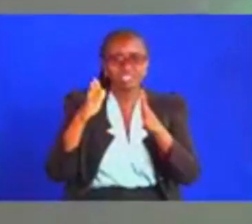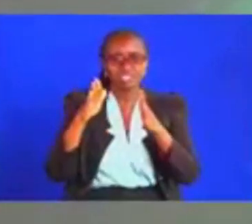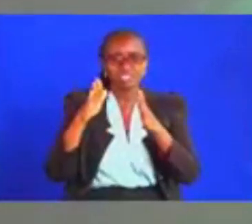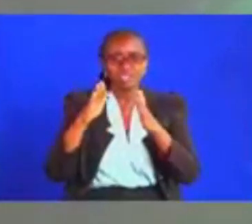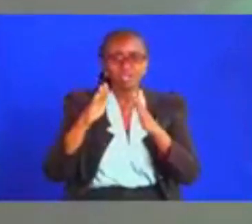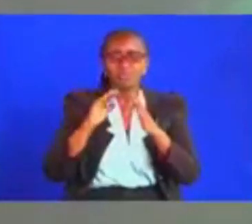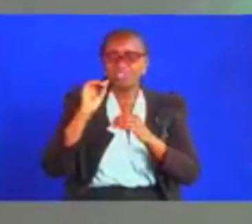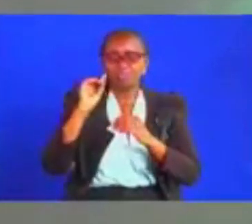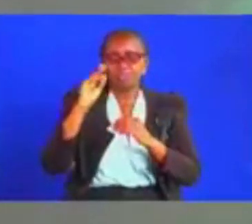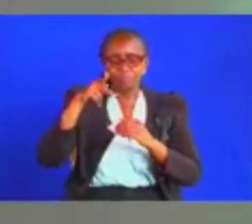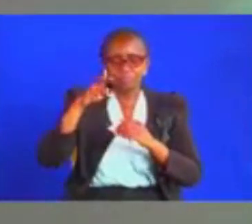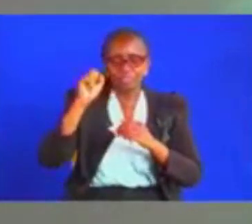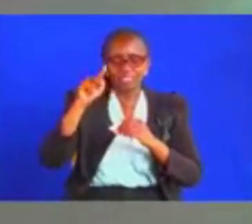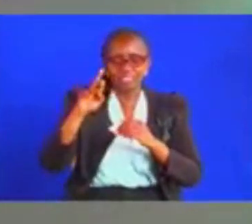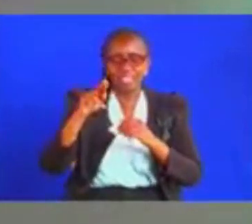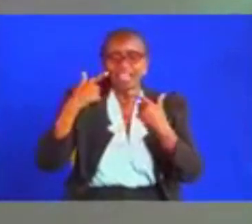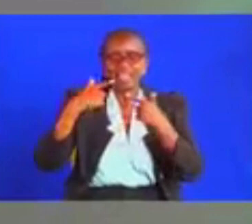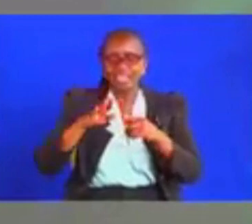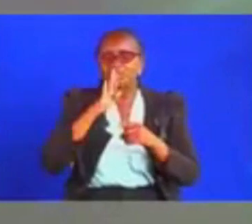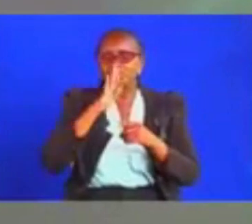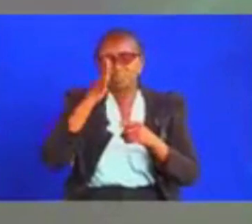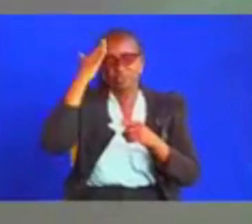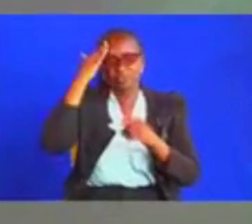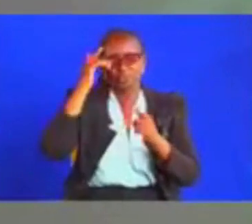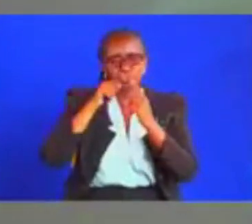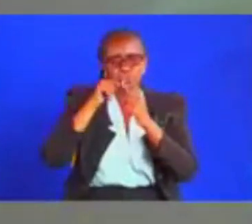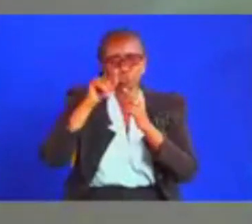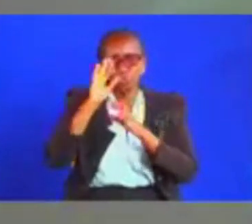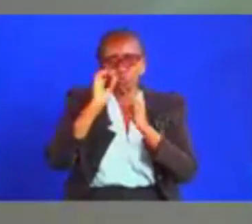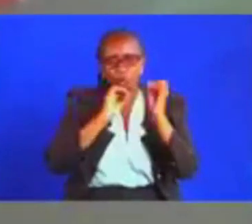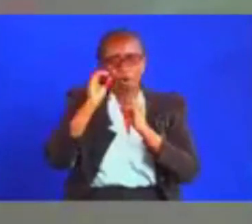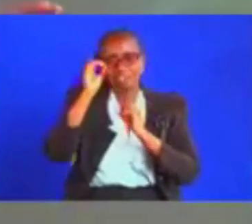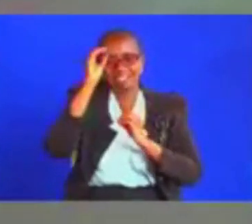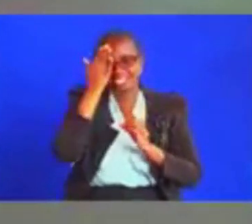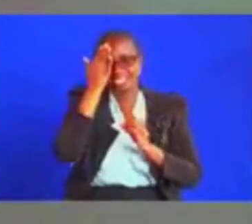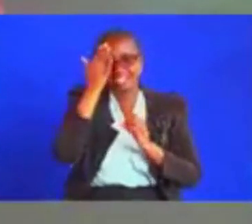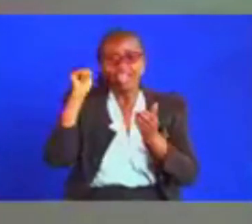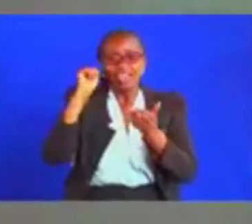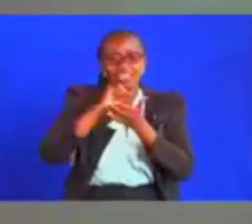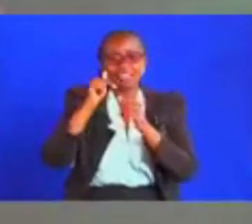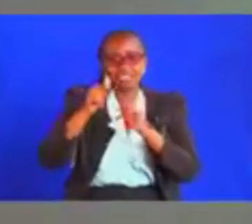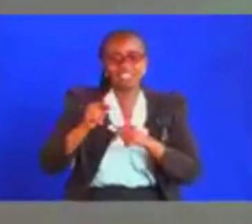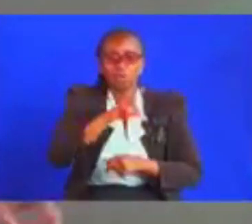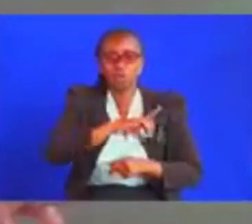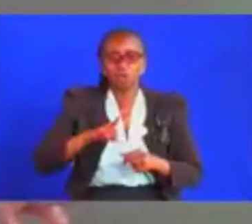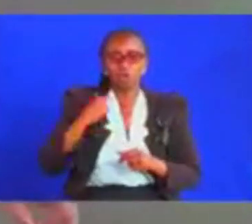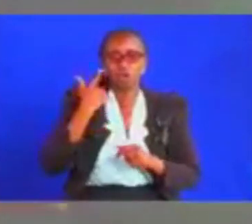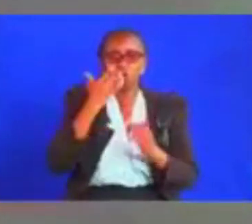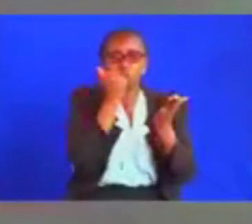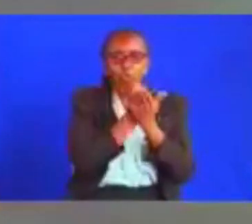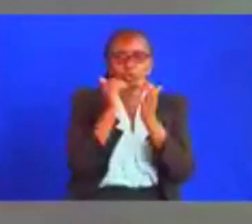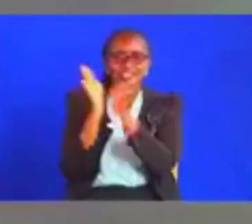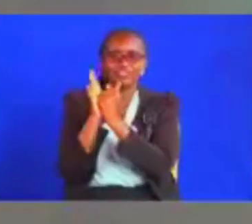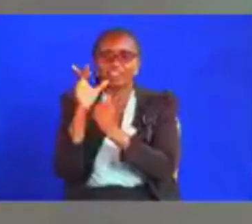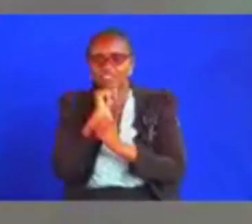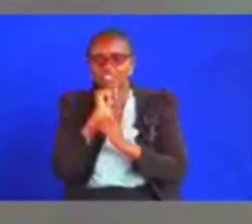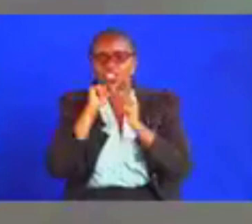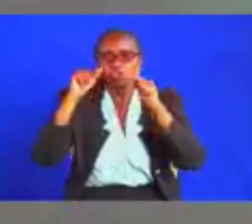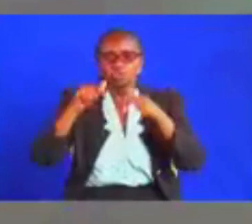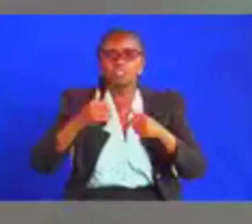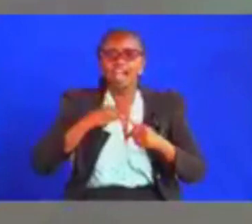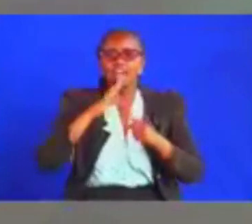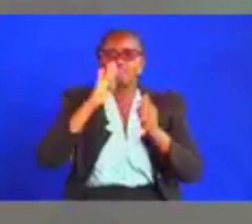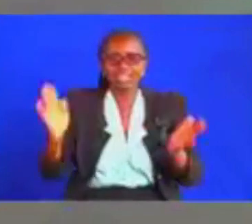sermon. He said, "Let it be known to you, O Israel, that this same Jesus you have crucified has today been